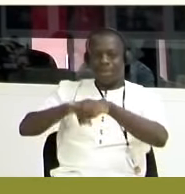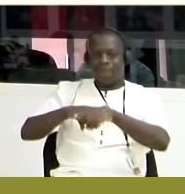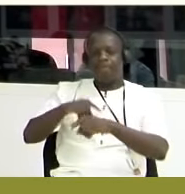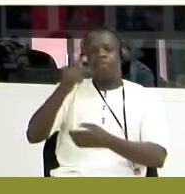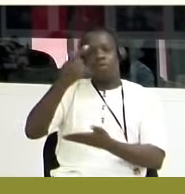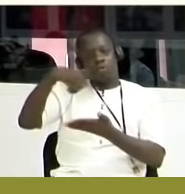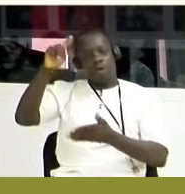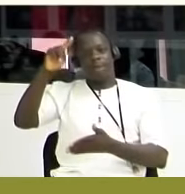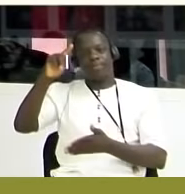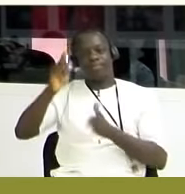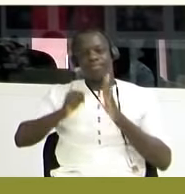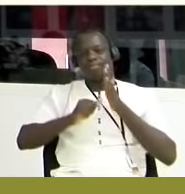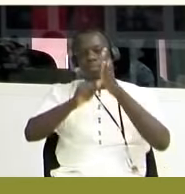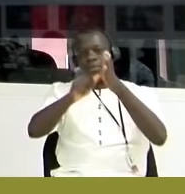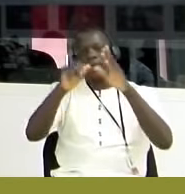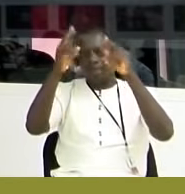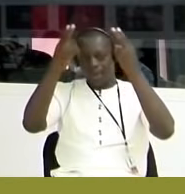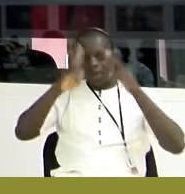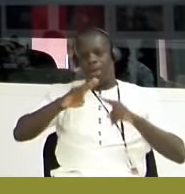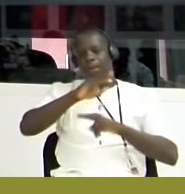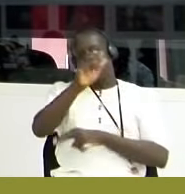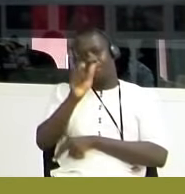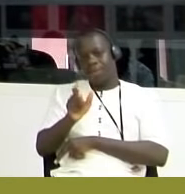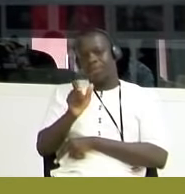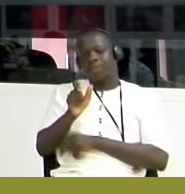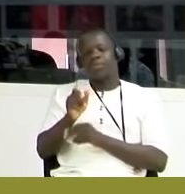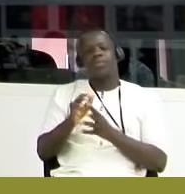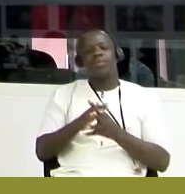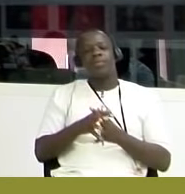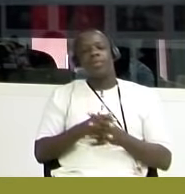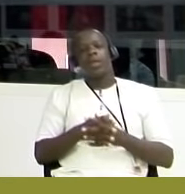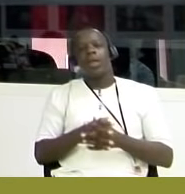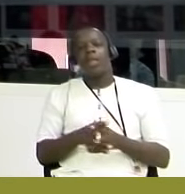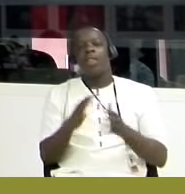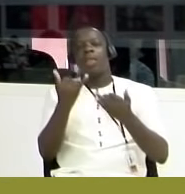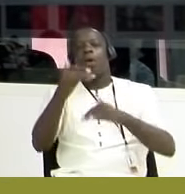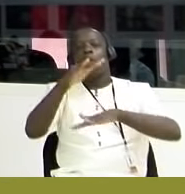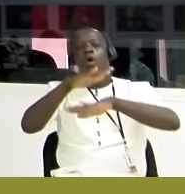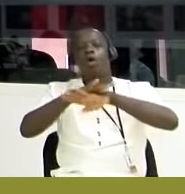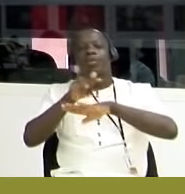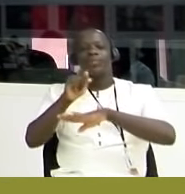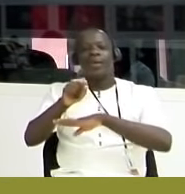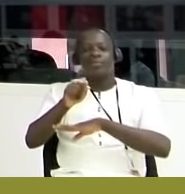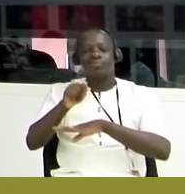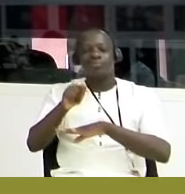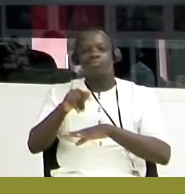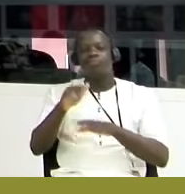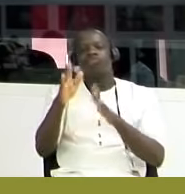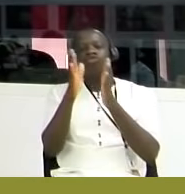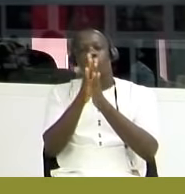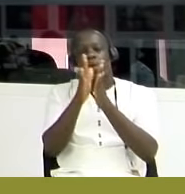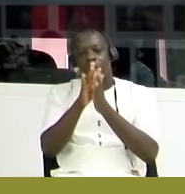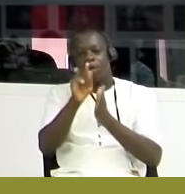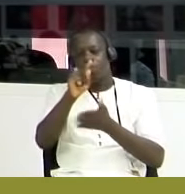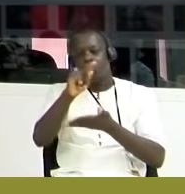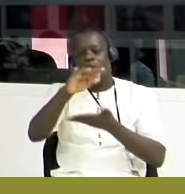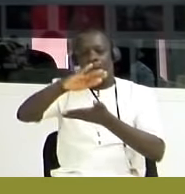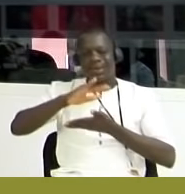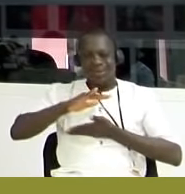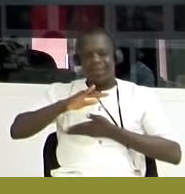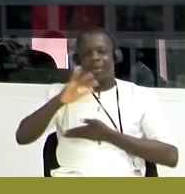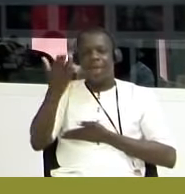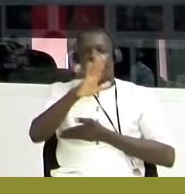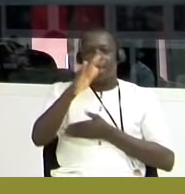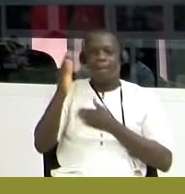And so on that Sunday, did you receive any other information about any plans that were in place to deal